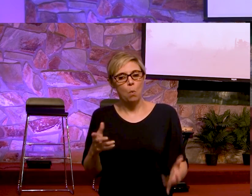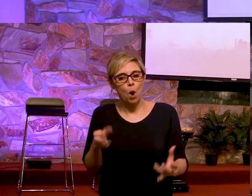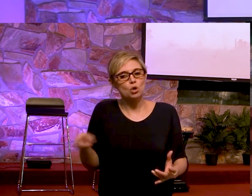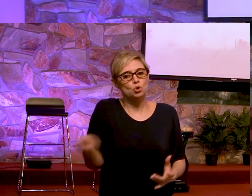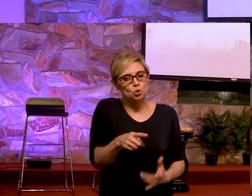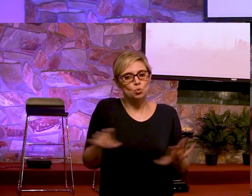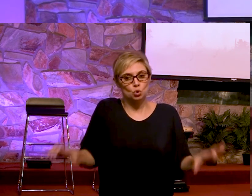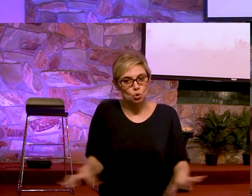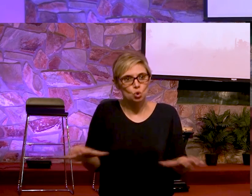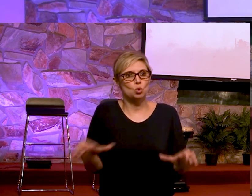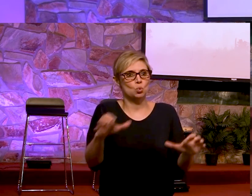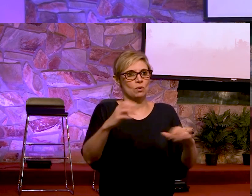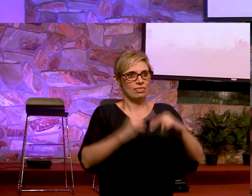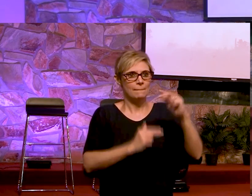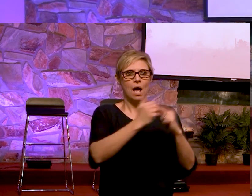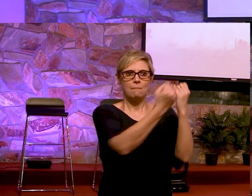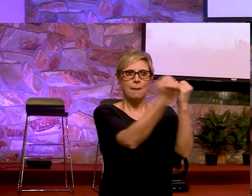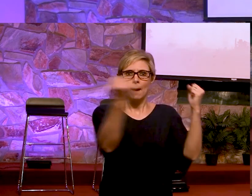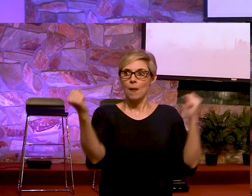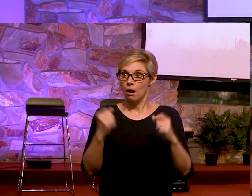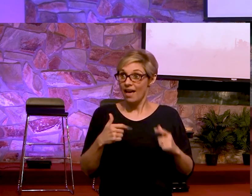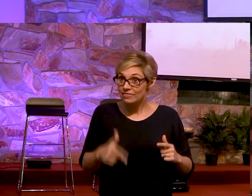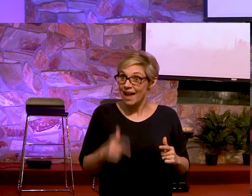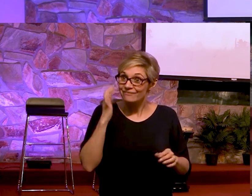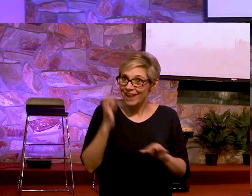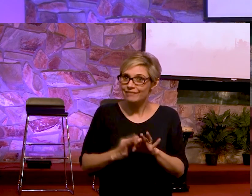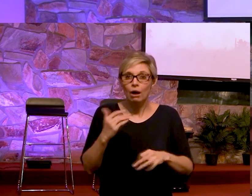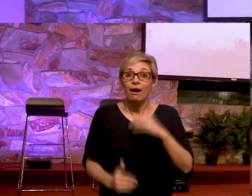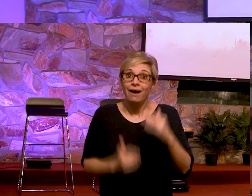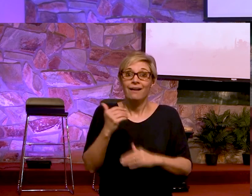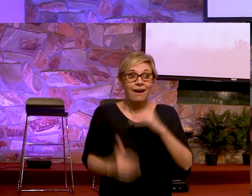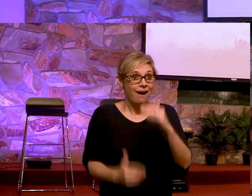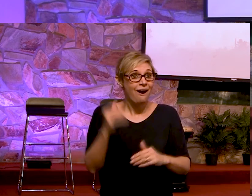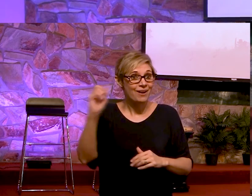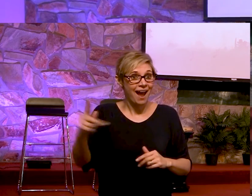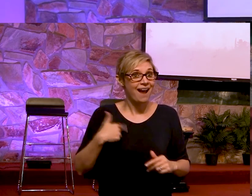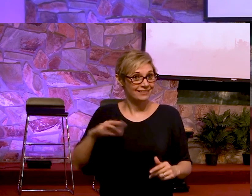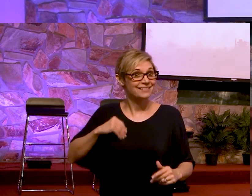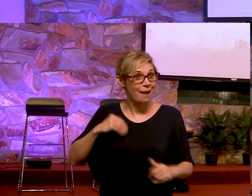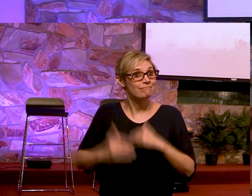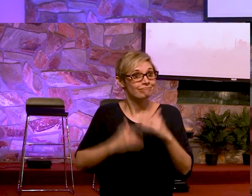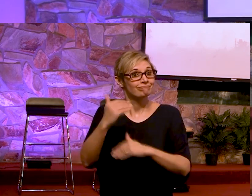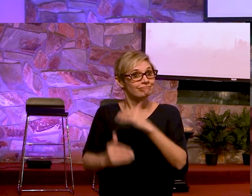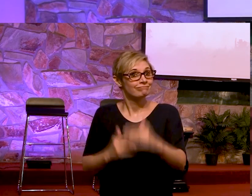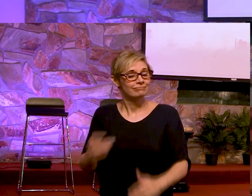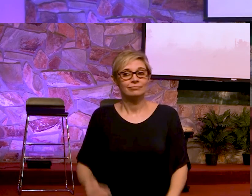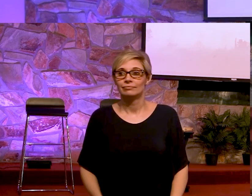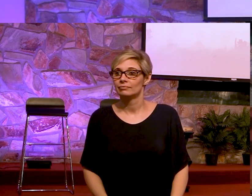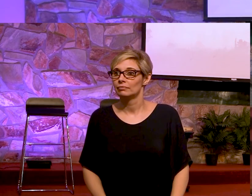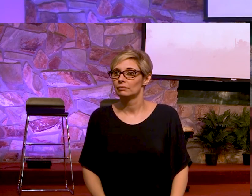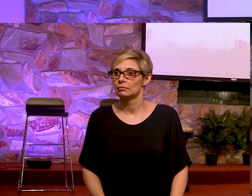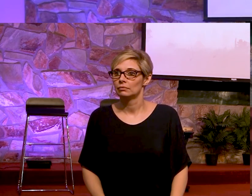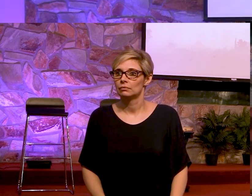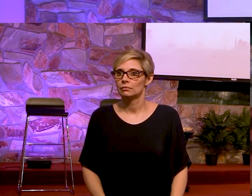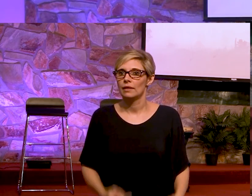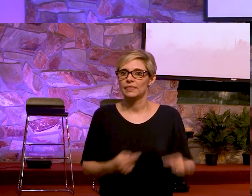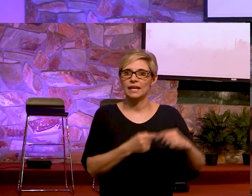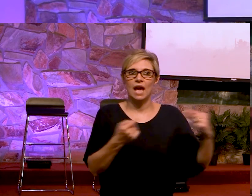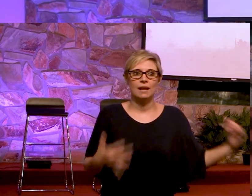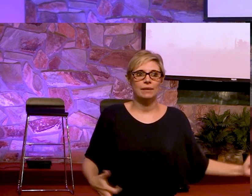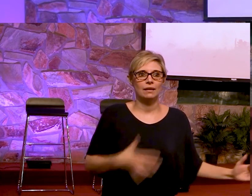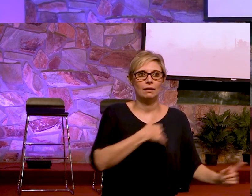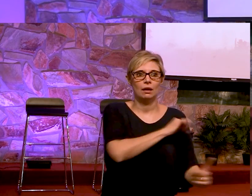And as they were being faithful to fulfilling God's mission, God's purpose, the enemy attacked